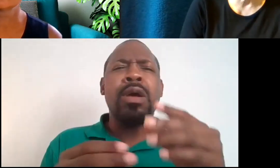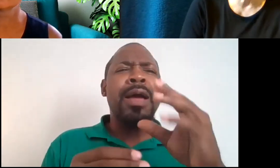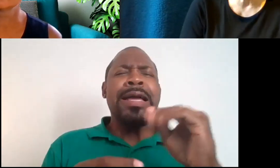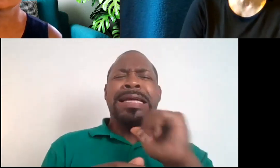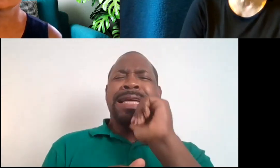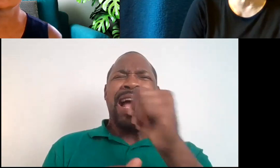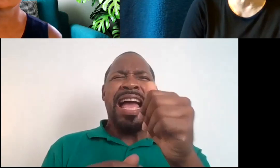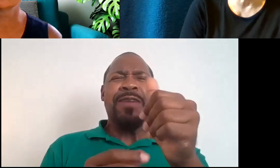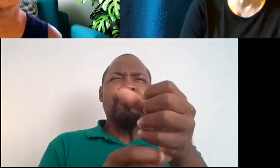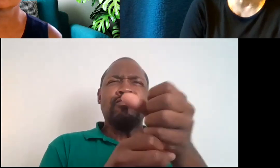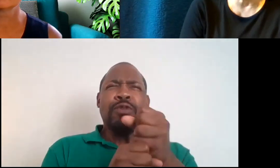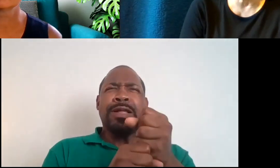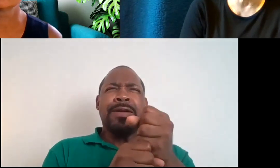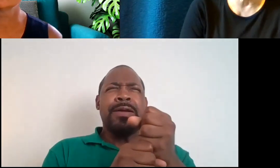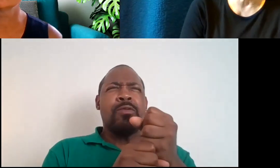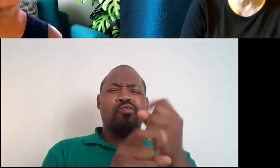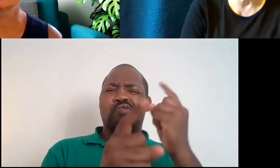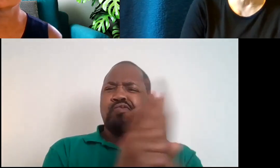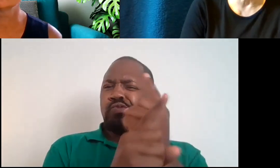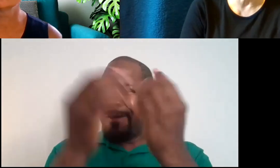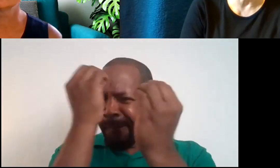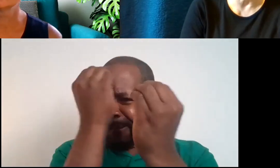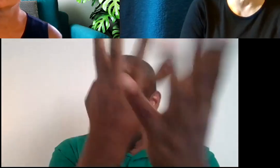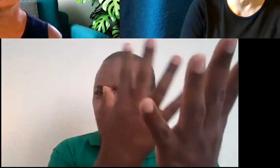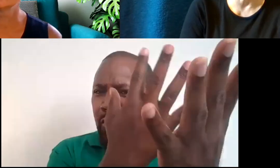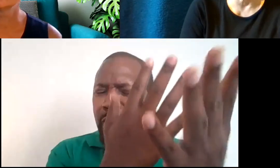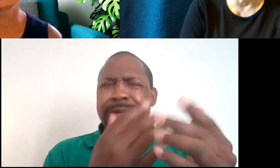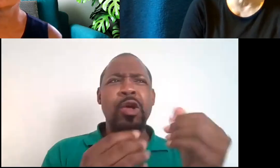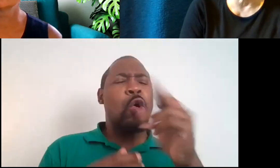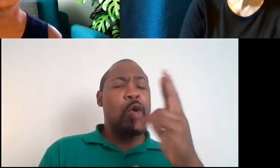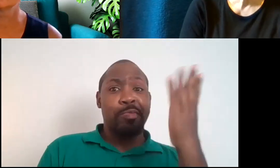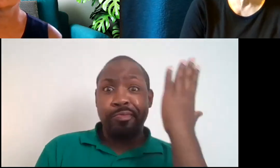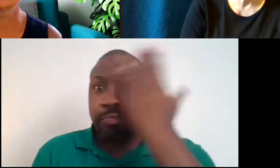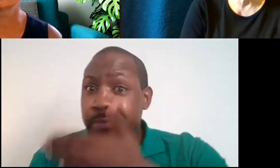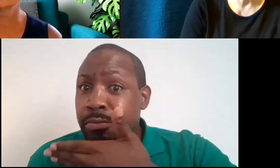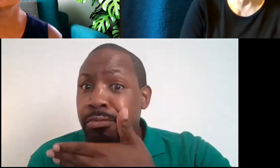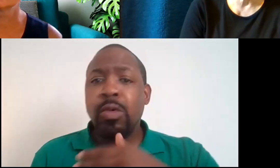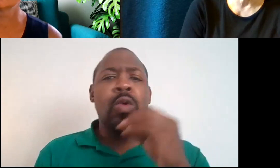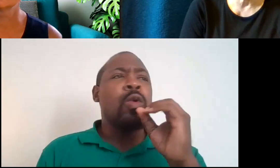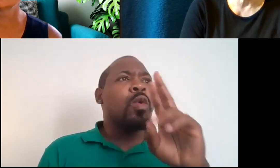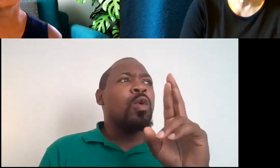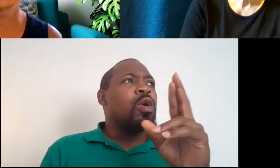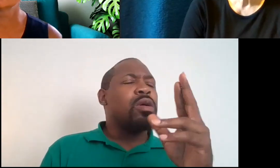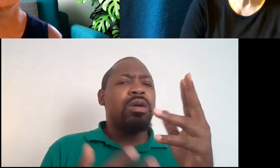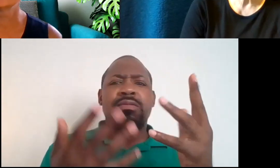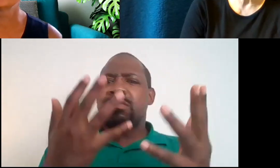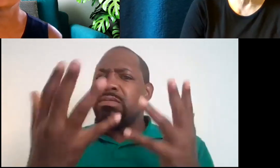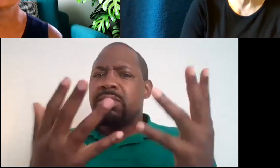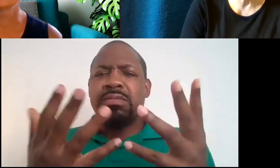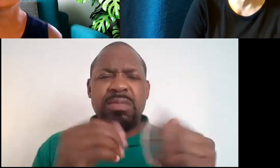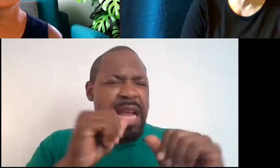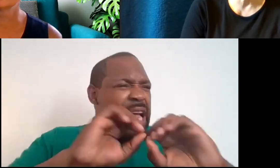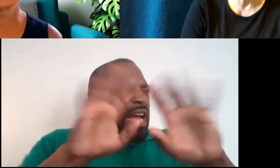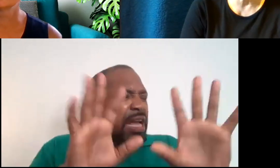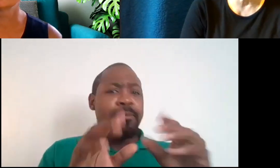they don't have to write back and forth and they're not forced to read captions or auto voice recognition, so that